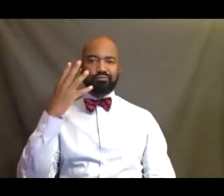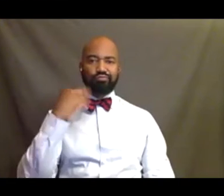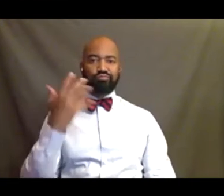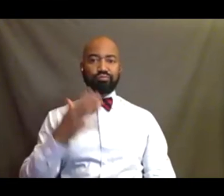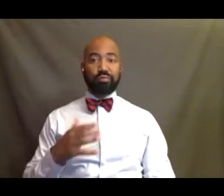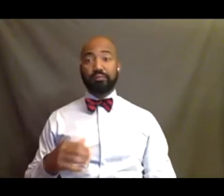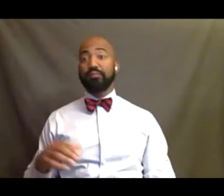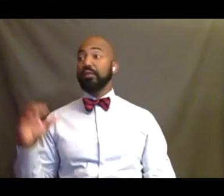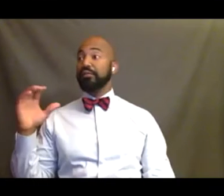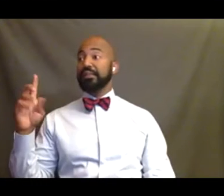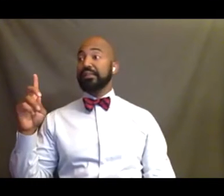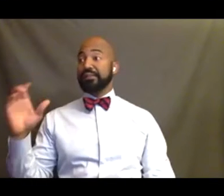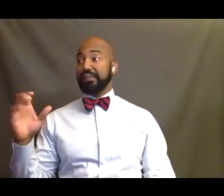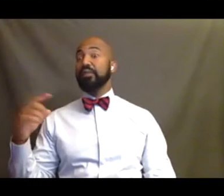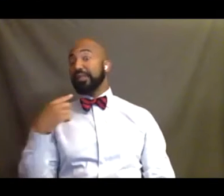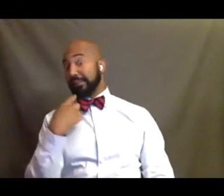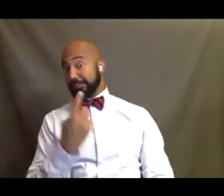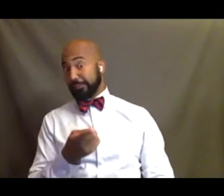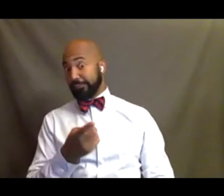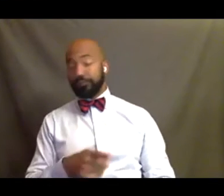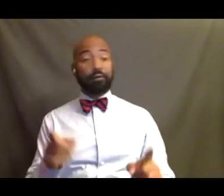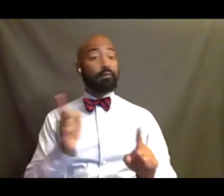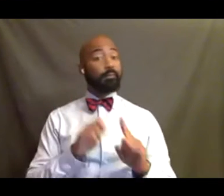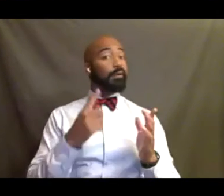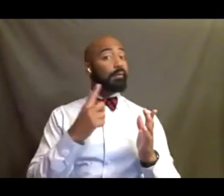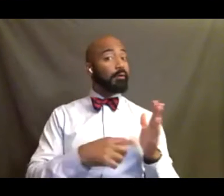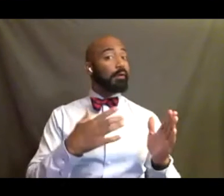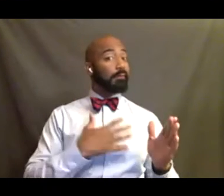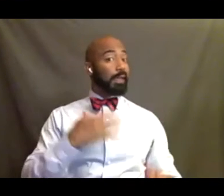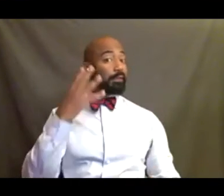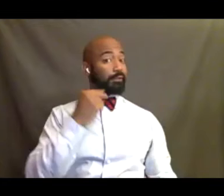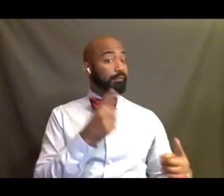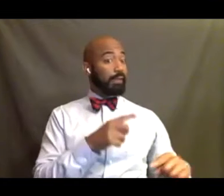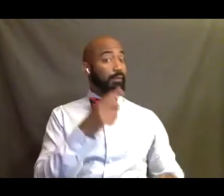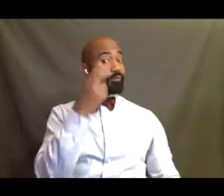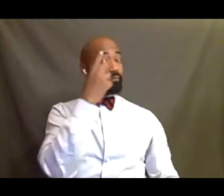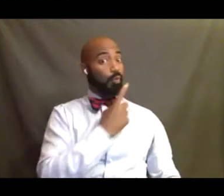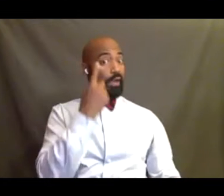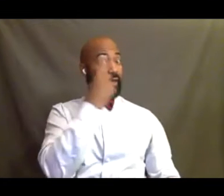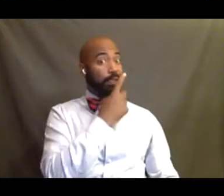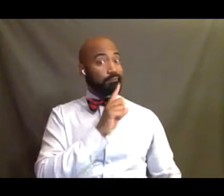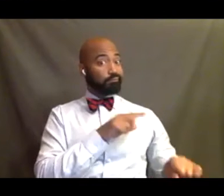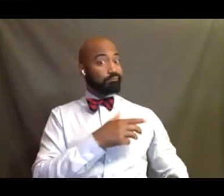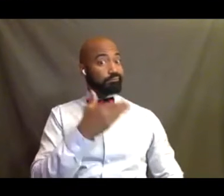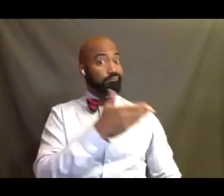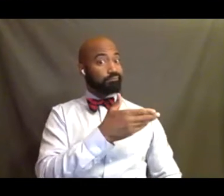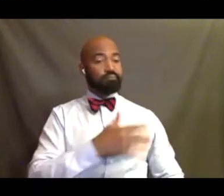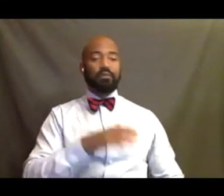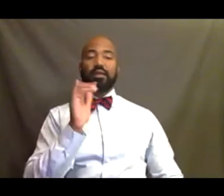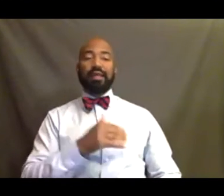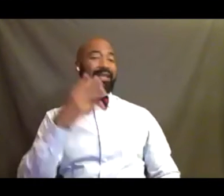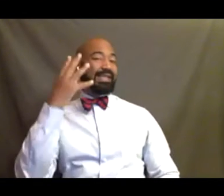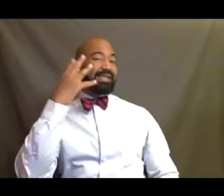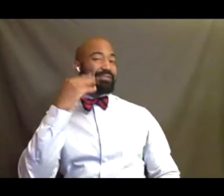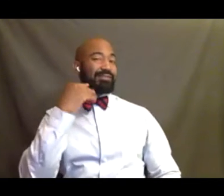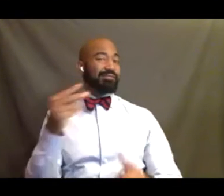tell you, but this is what I went through in Hawaii. And a lot of times we don't get that perspective